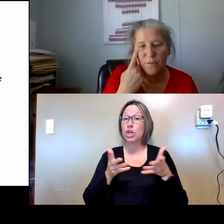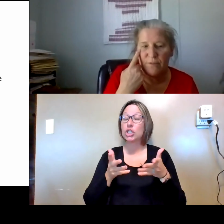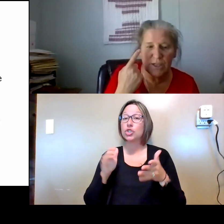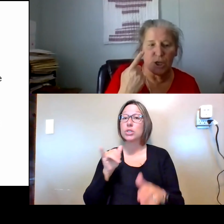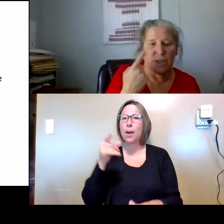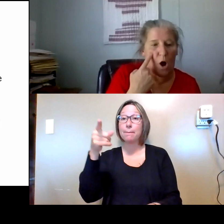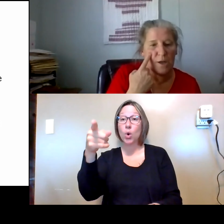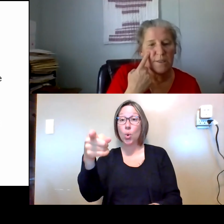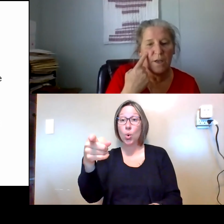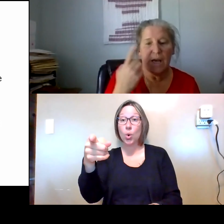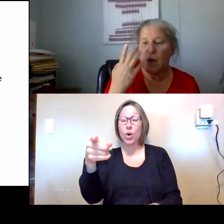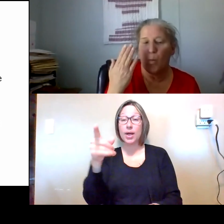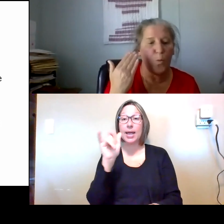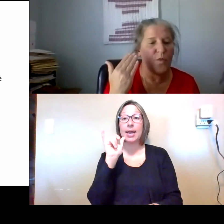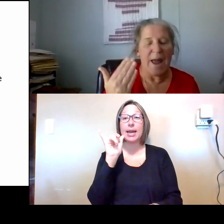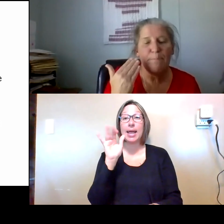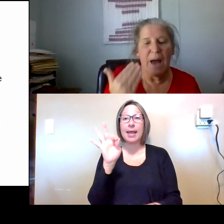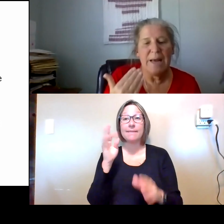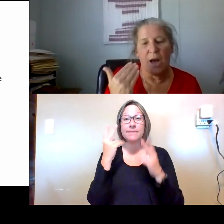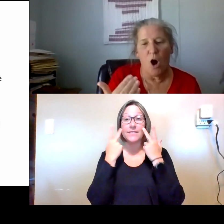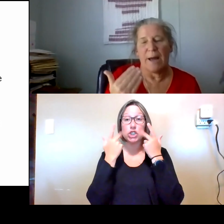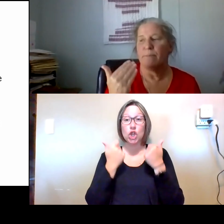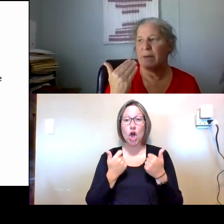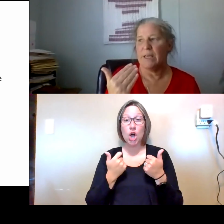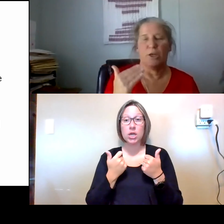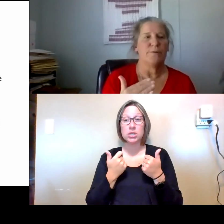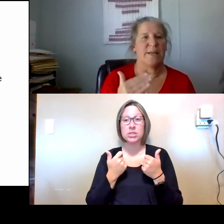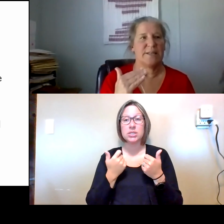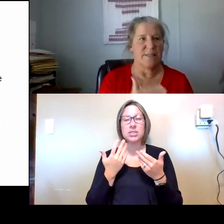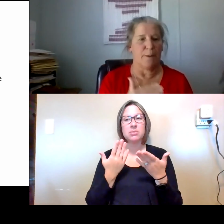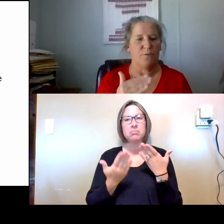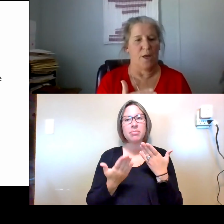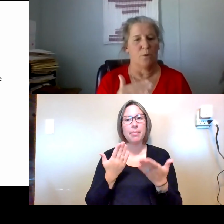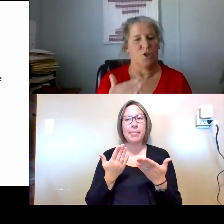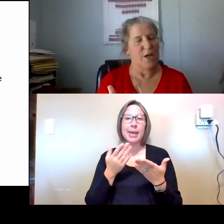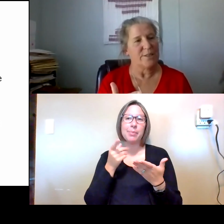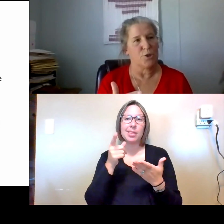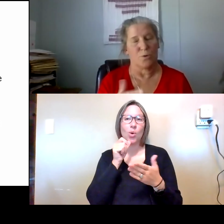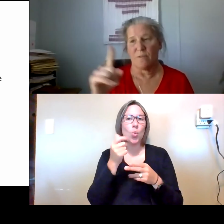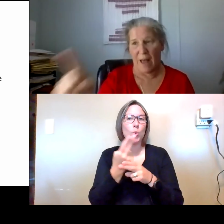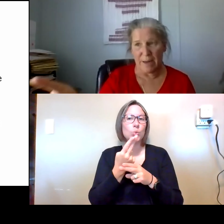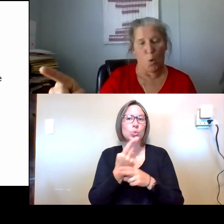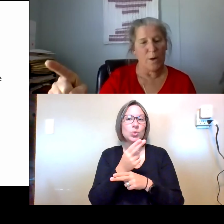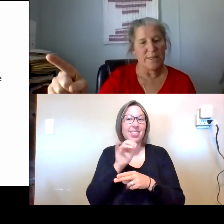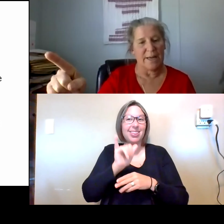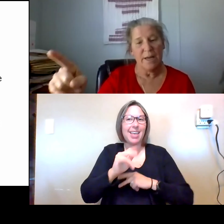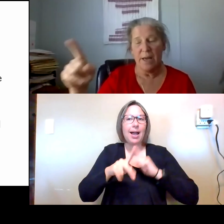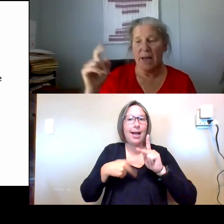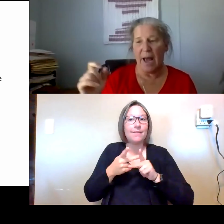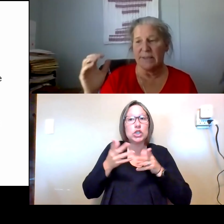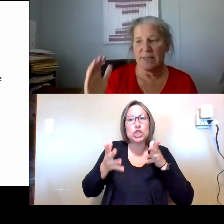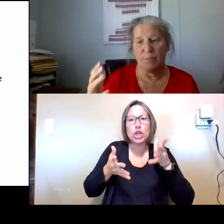with vision loss, they may not be using some of those gestures like